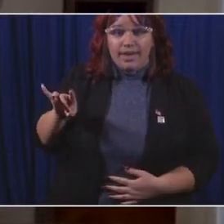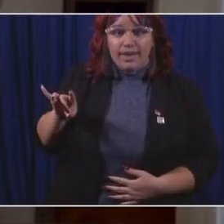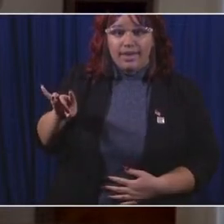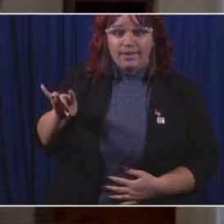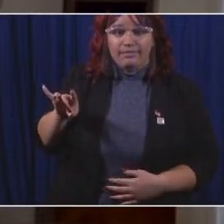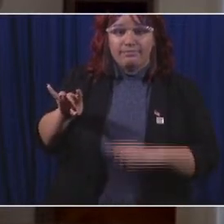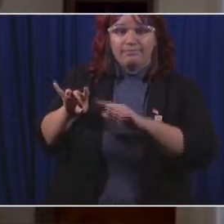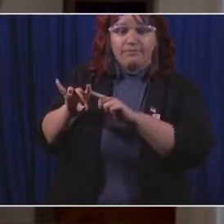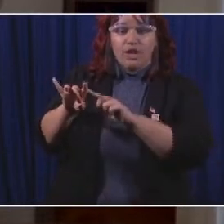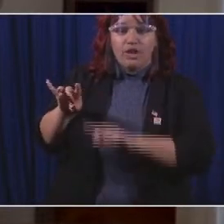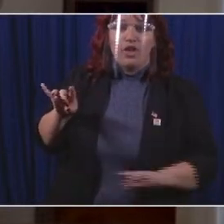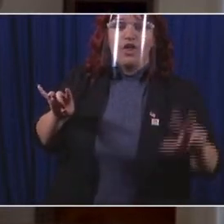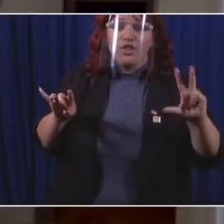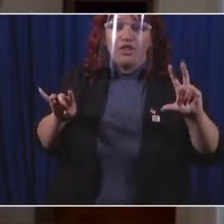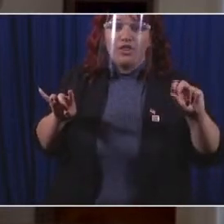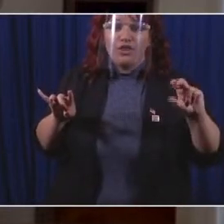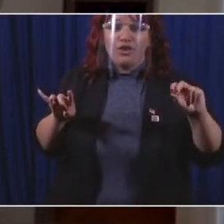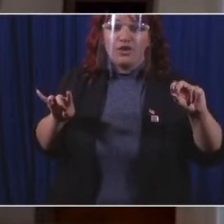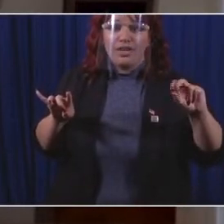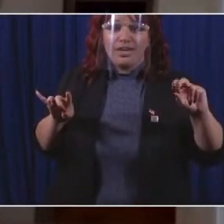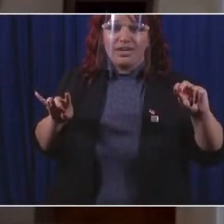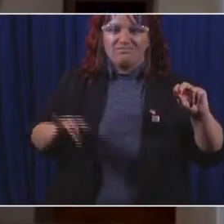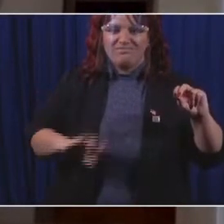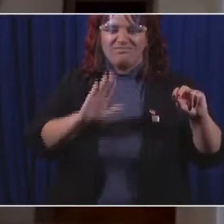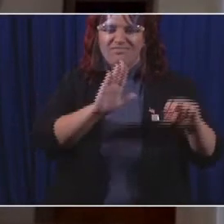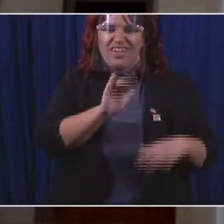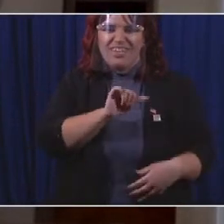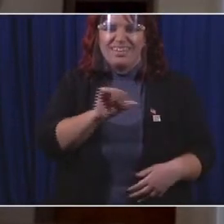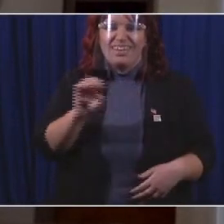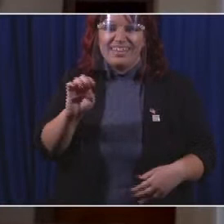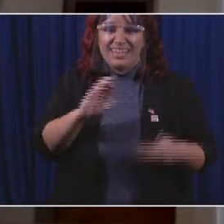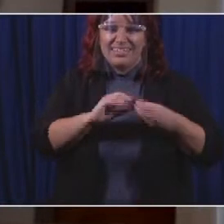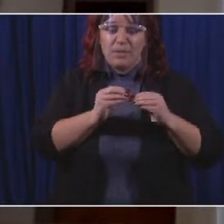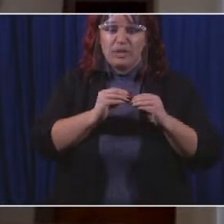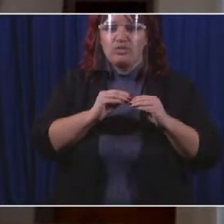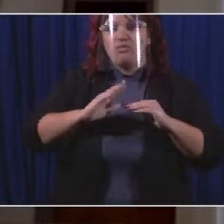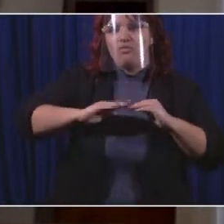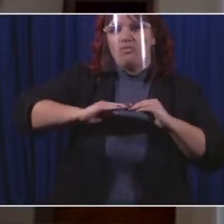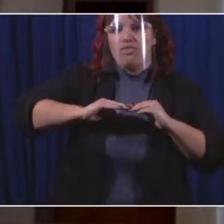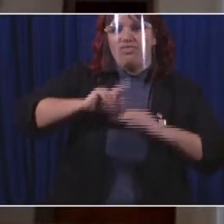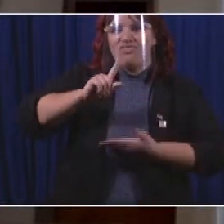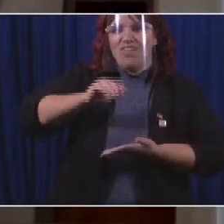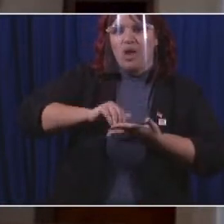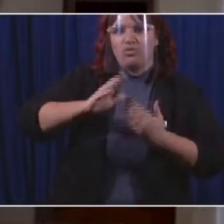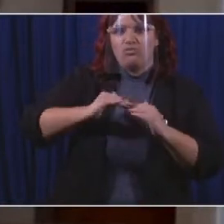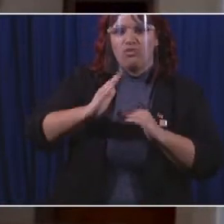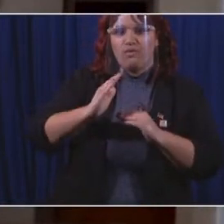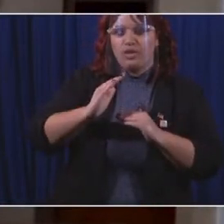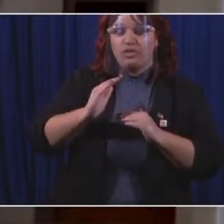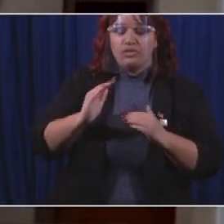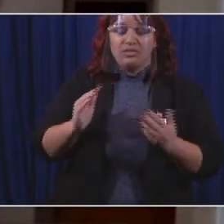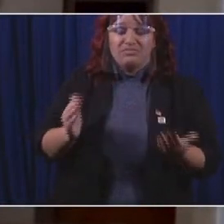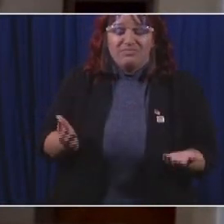over 1,000. So exceedingly high. Everything is high.